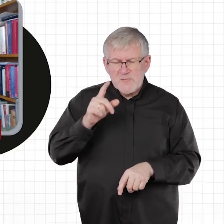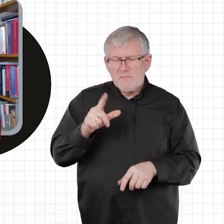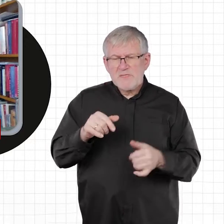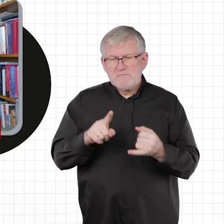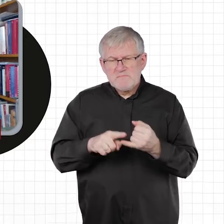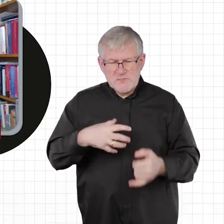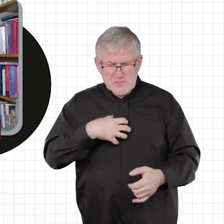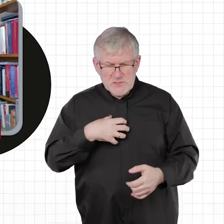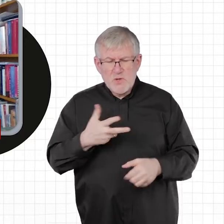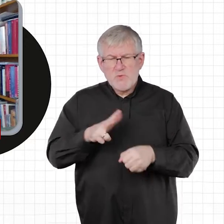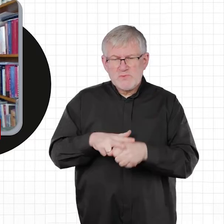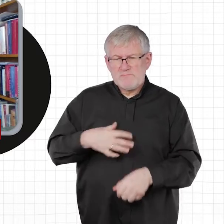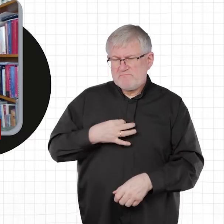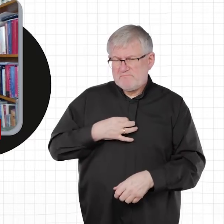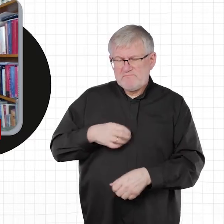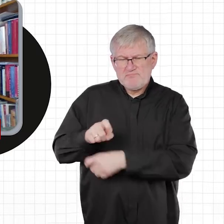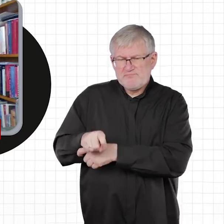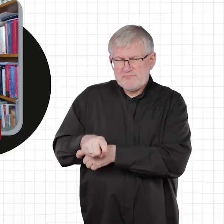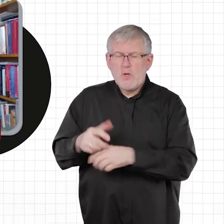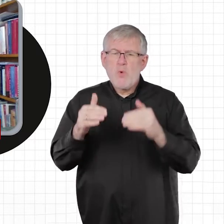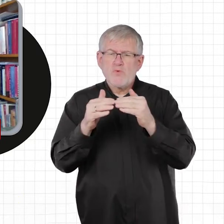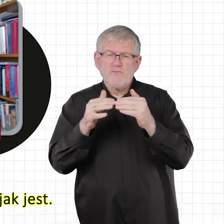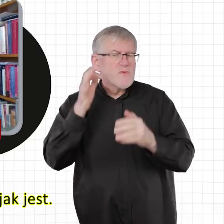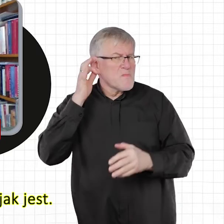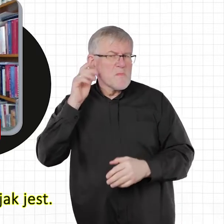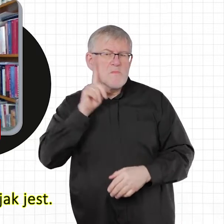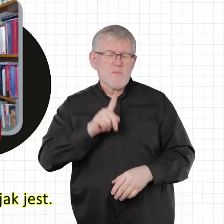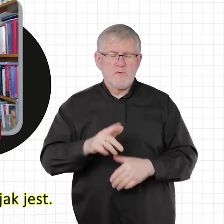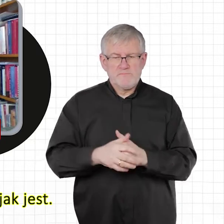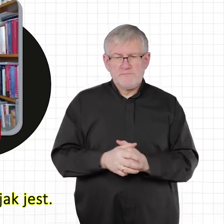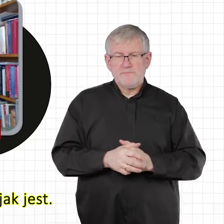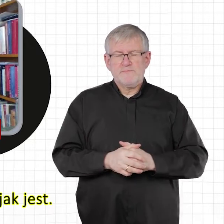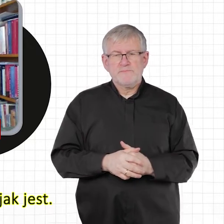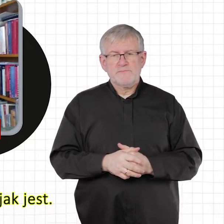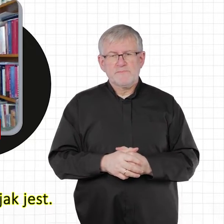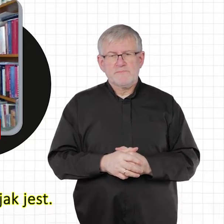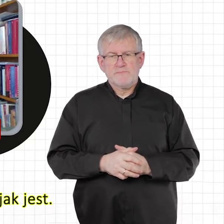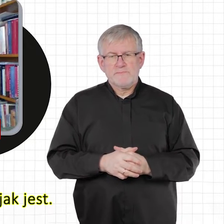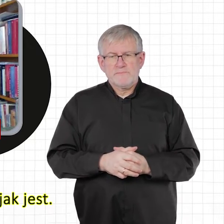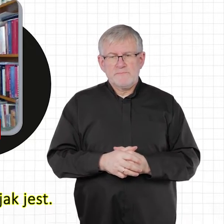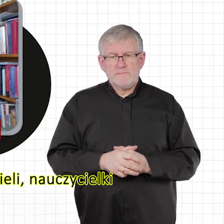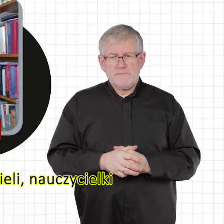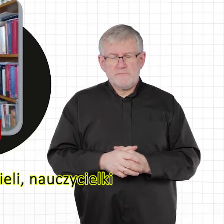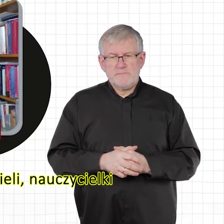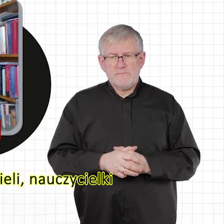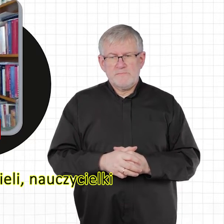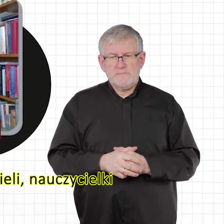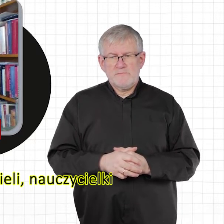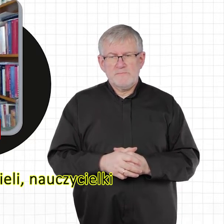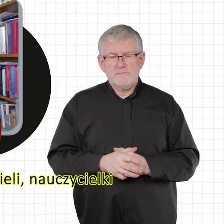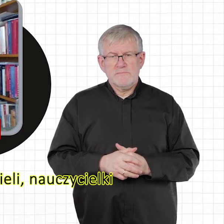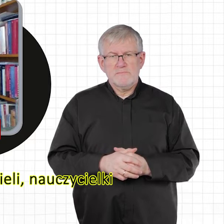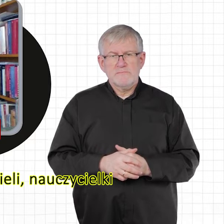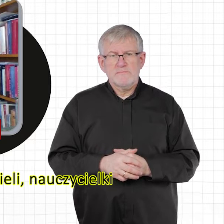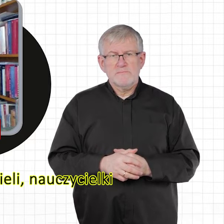so you said, to deal with it. Yeah, everything is all right. Everything is perfect. And Kola,